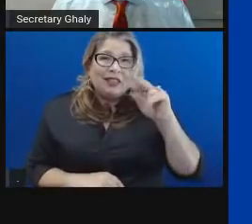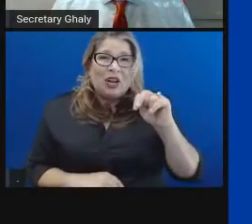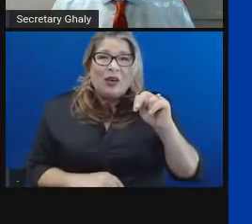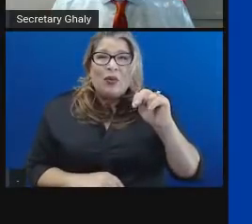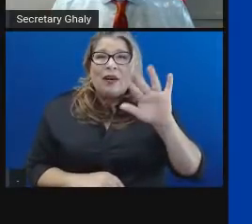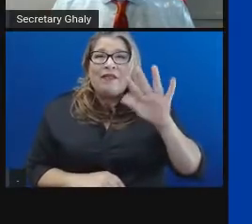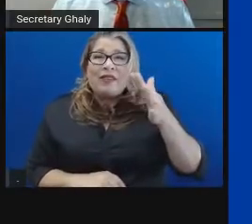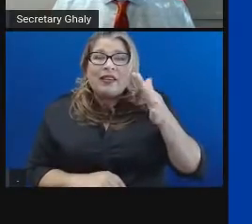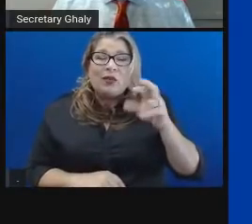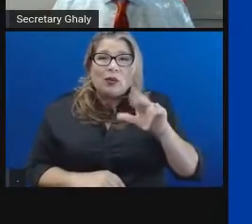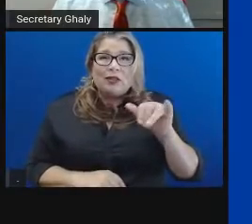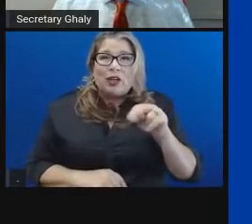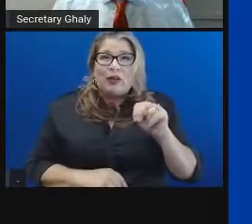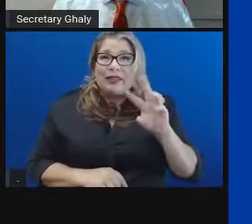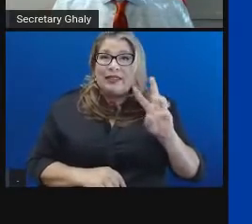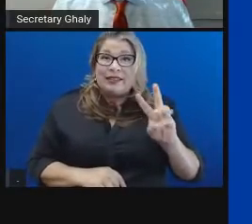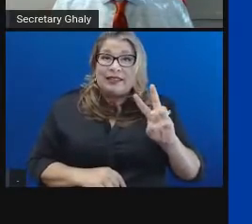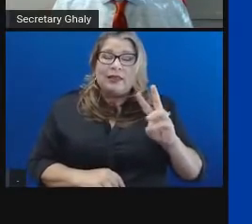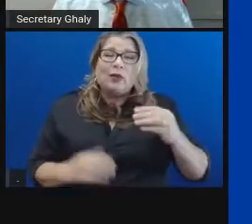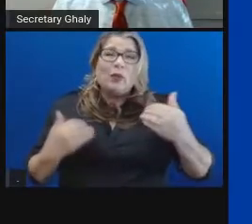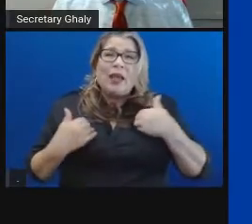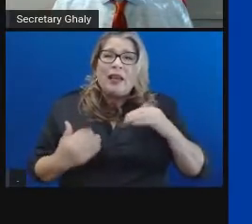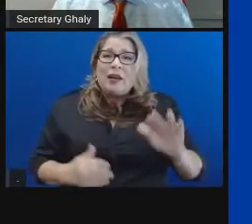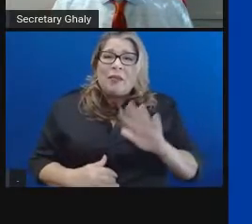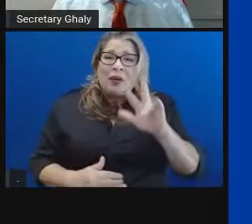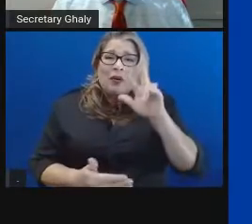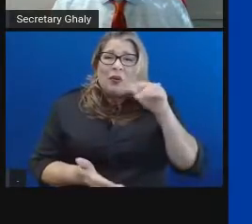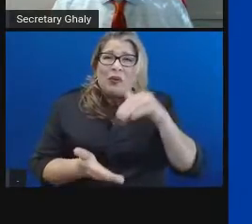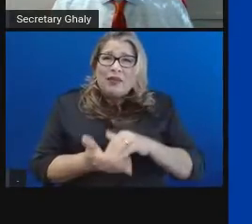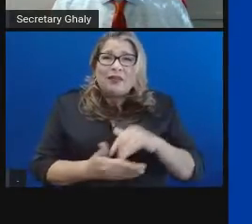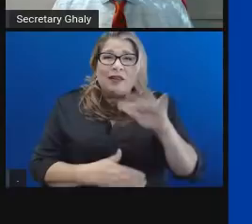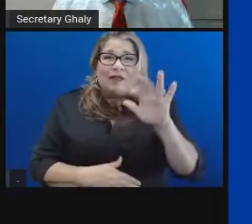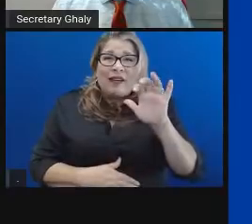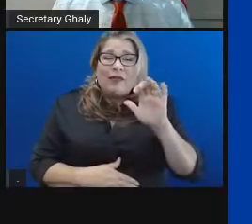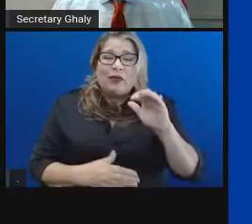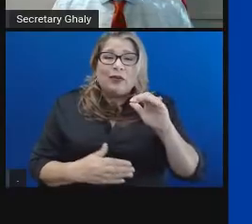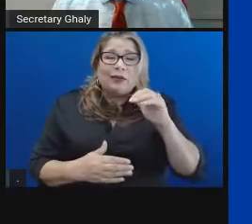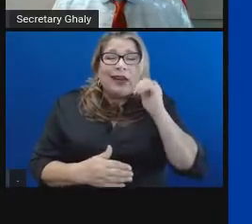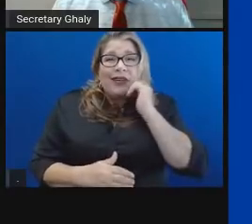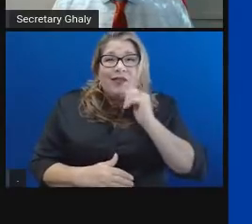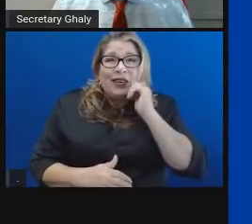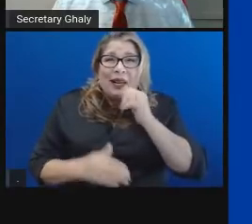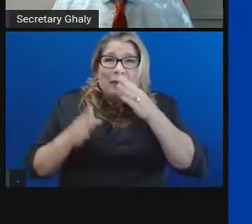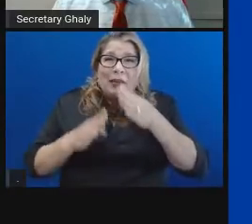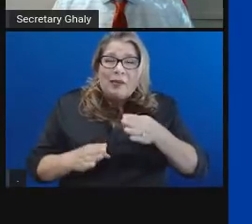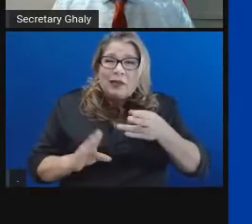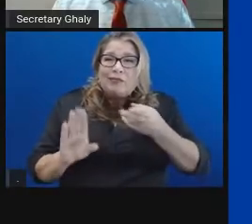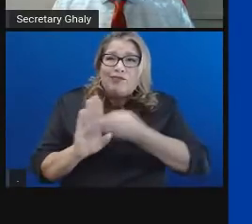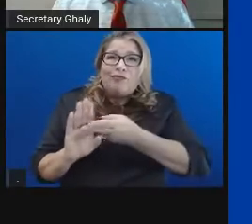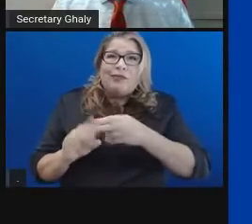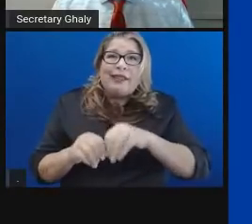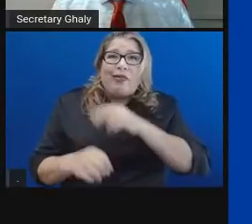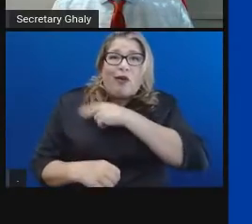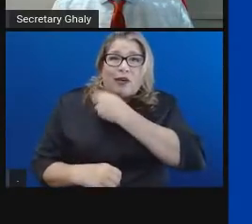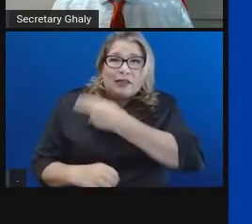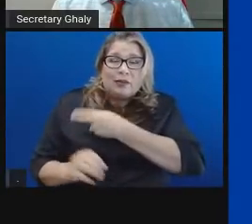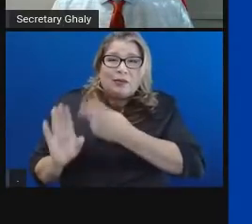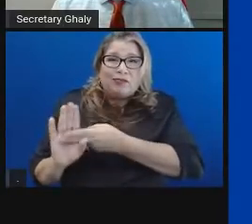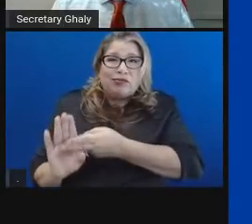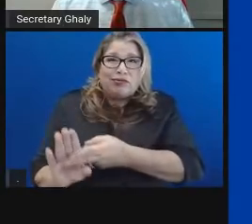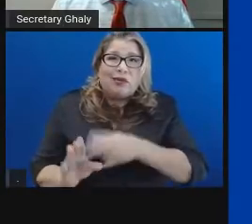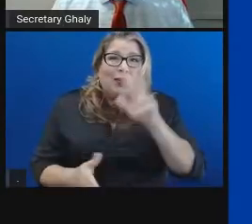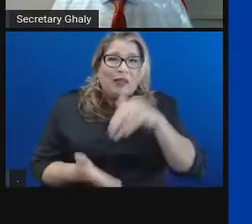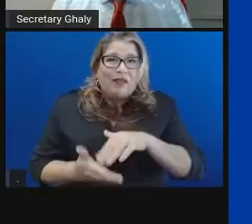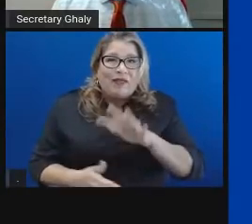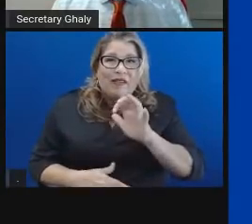average 3,500 new admissions for COVID across the state. Over the past couple of days, we've been in the